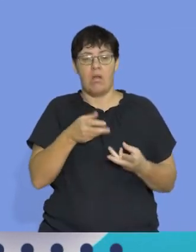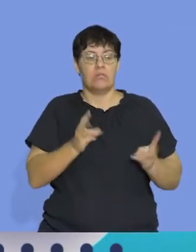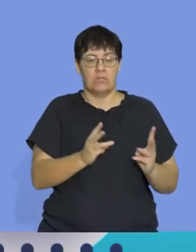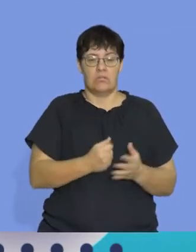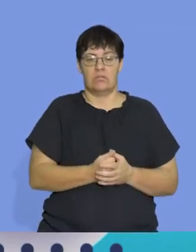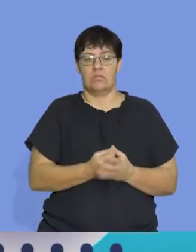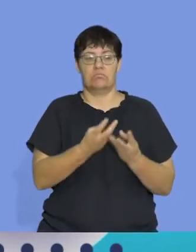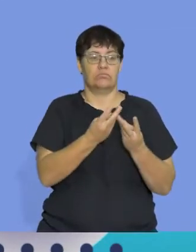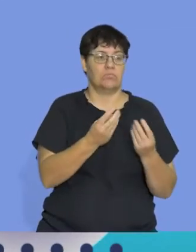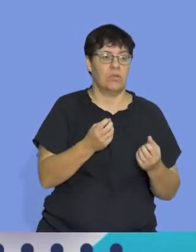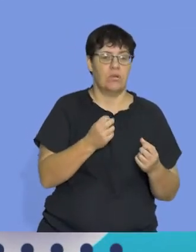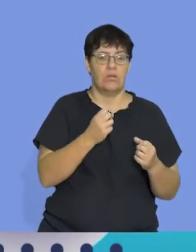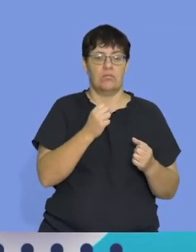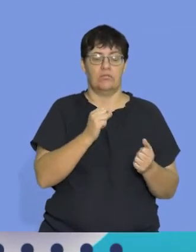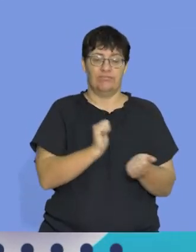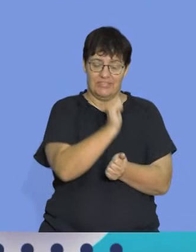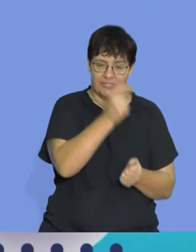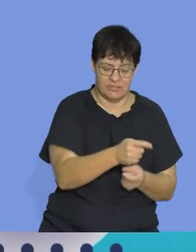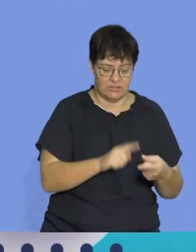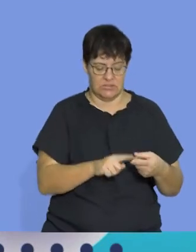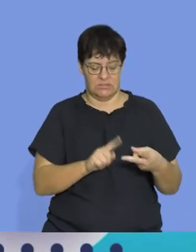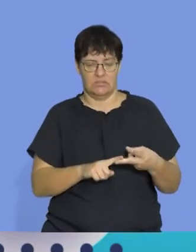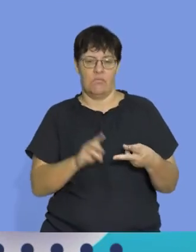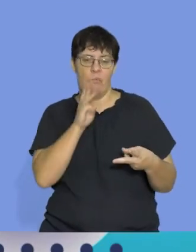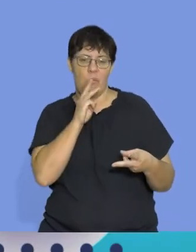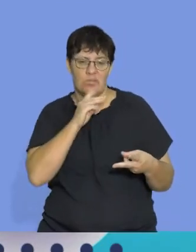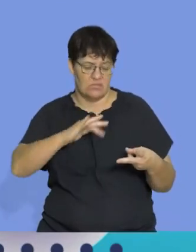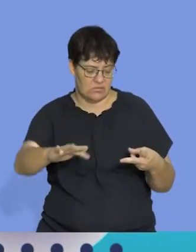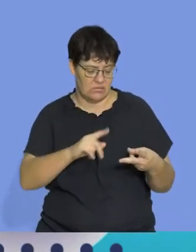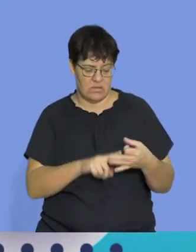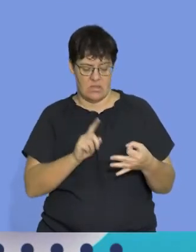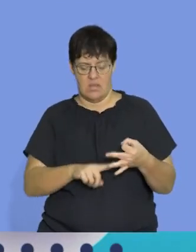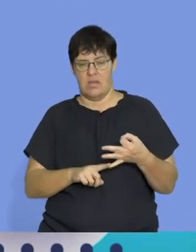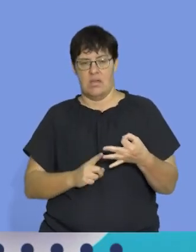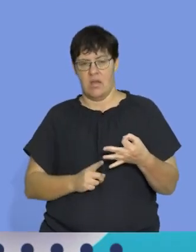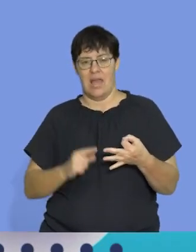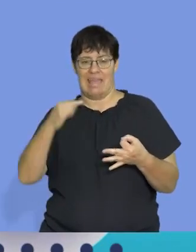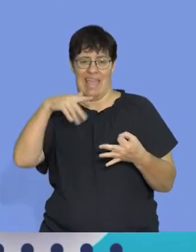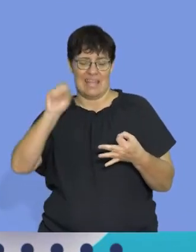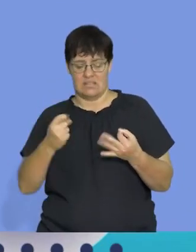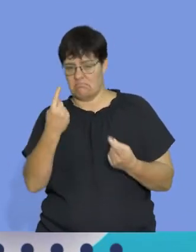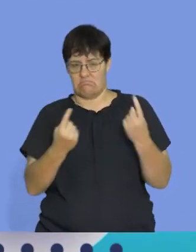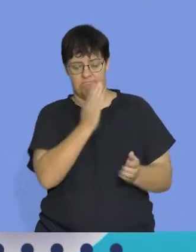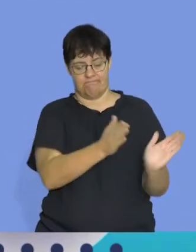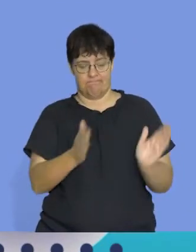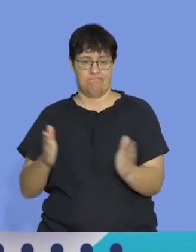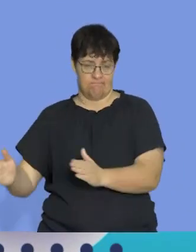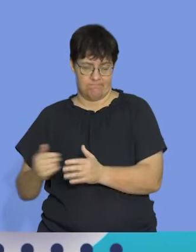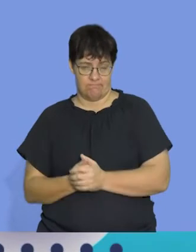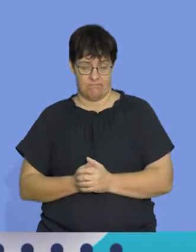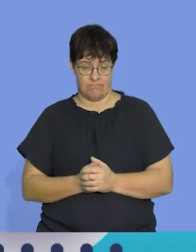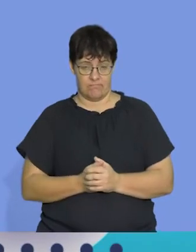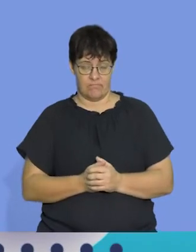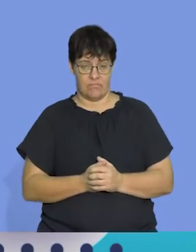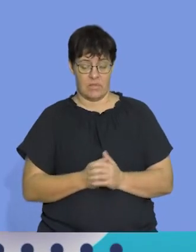it can be a liquid or a gas. And at the very lowest amount or quantity of energy with the solids, the vibration of